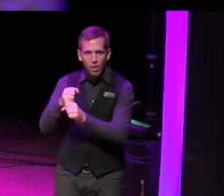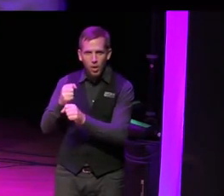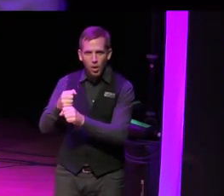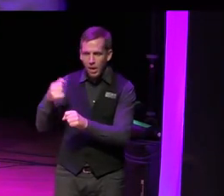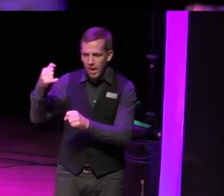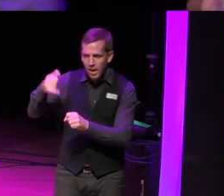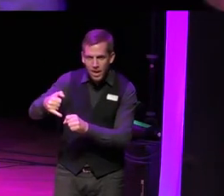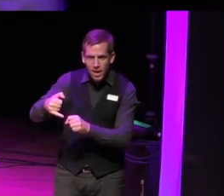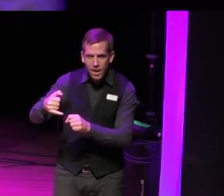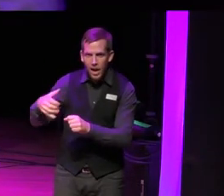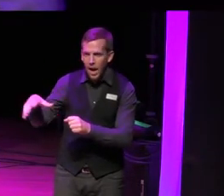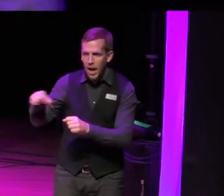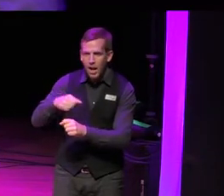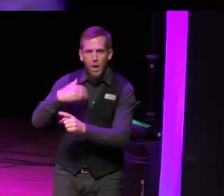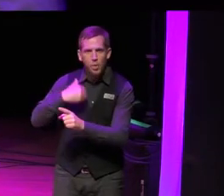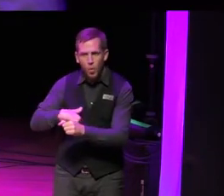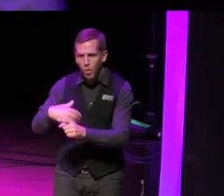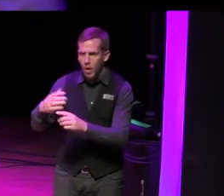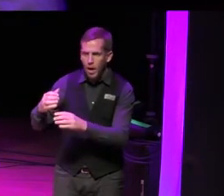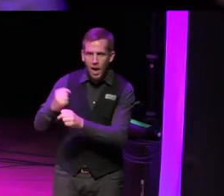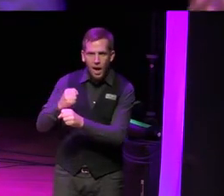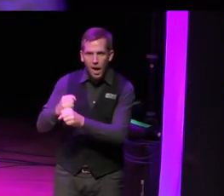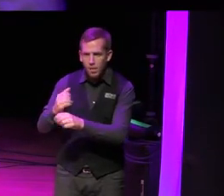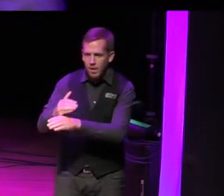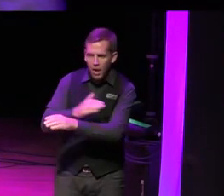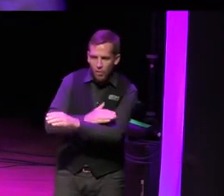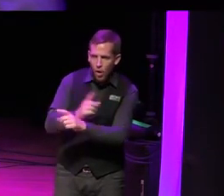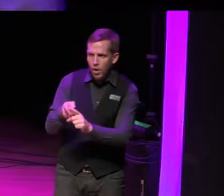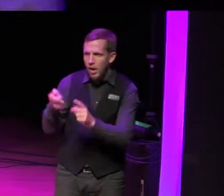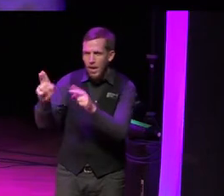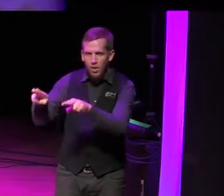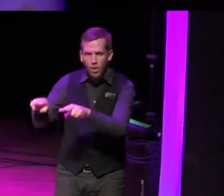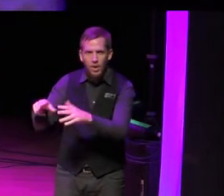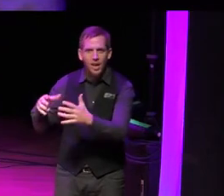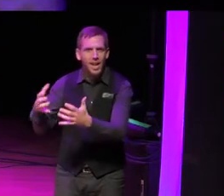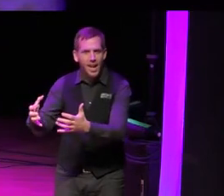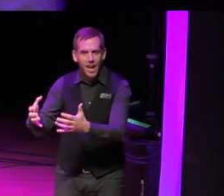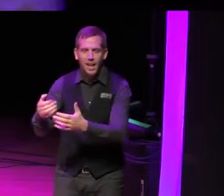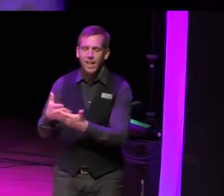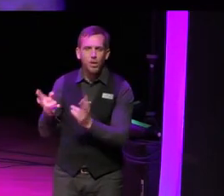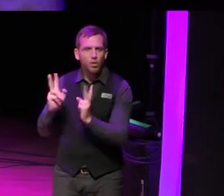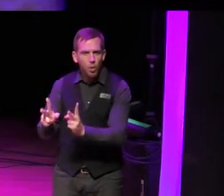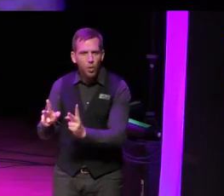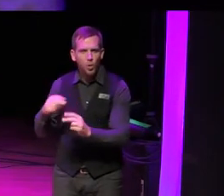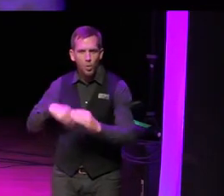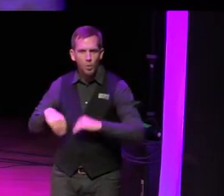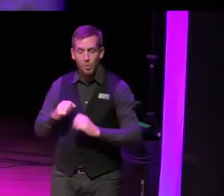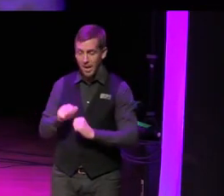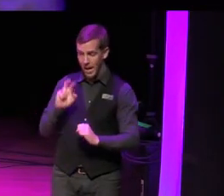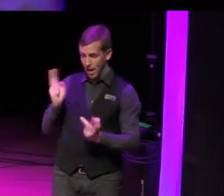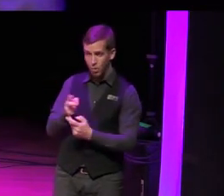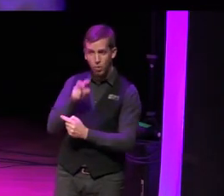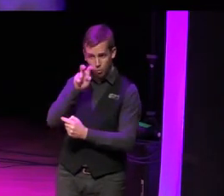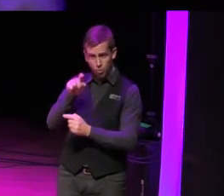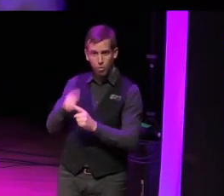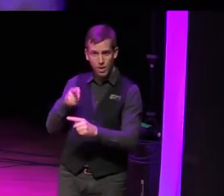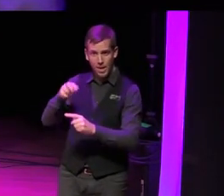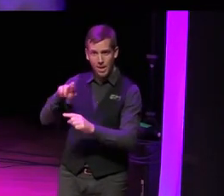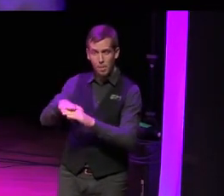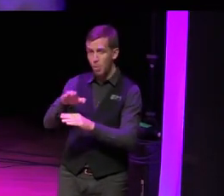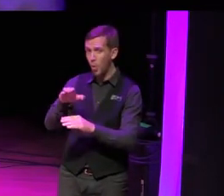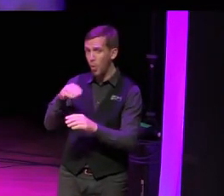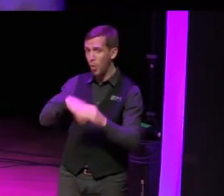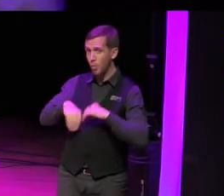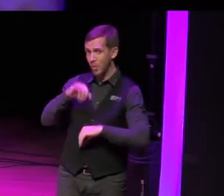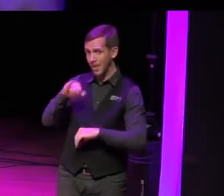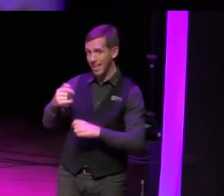died, not mysteriously, but they died before they could take them to court. But this was clear cases of corruption. And we tried to